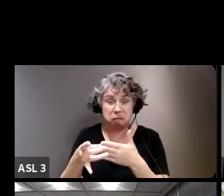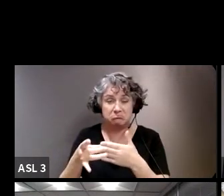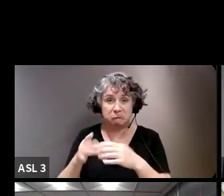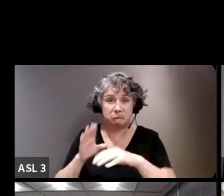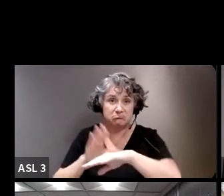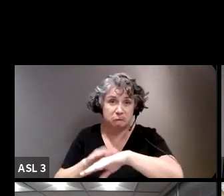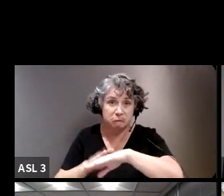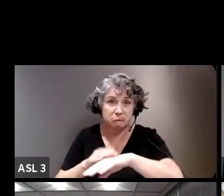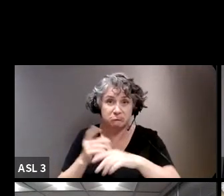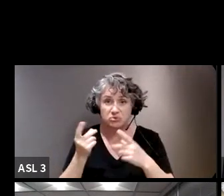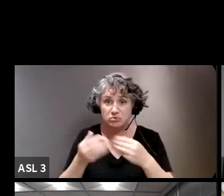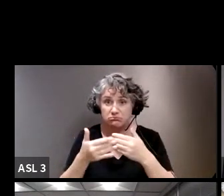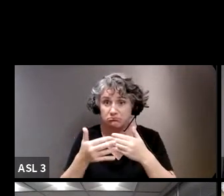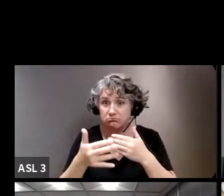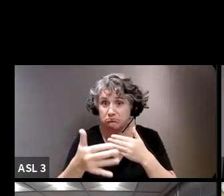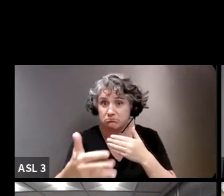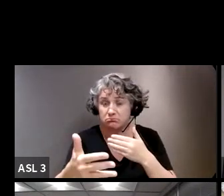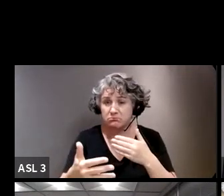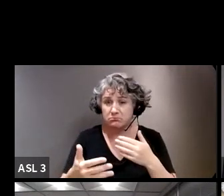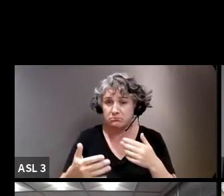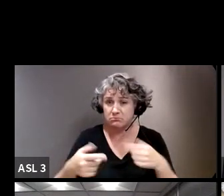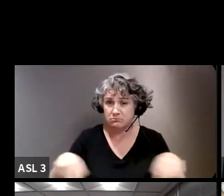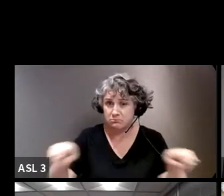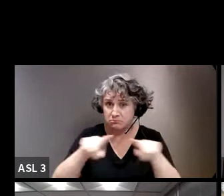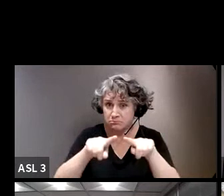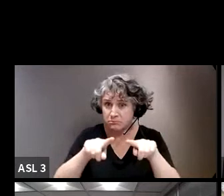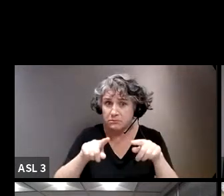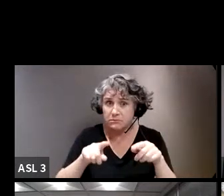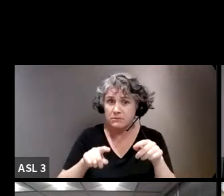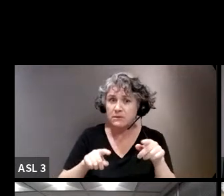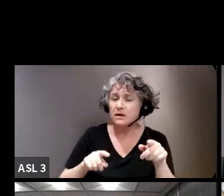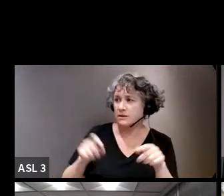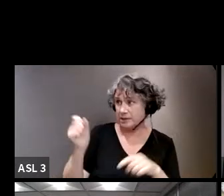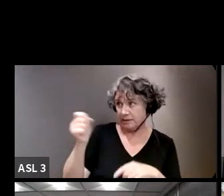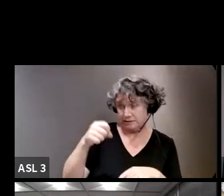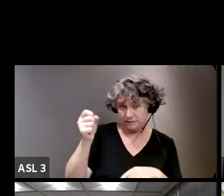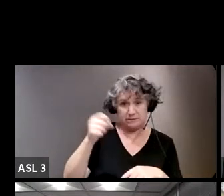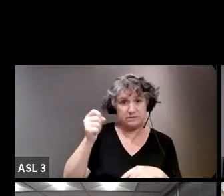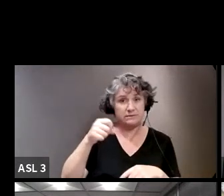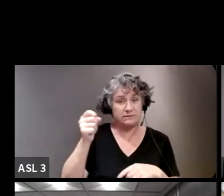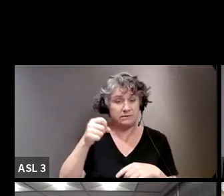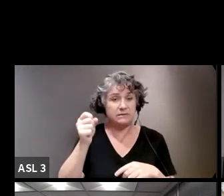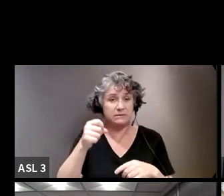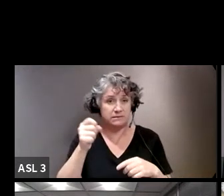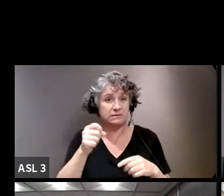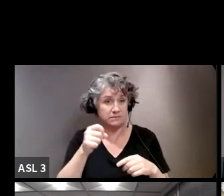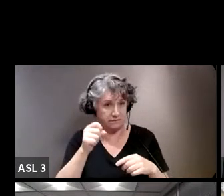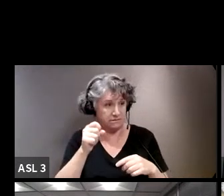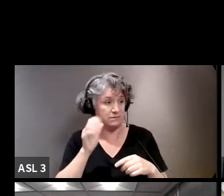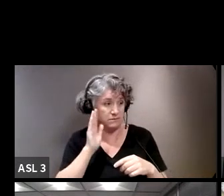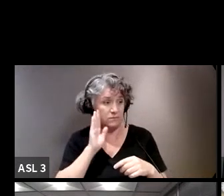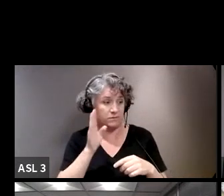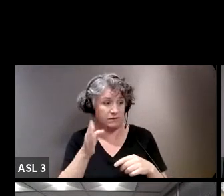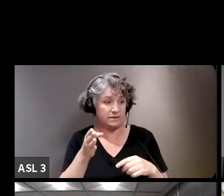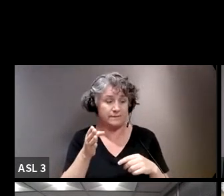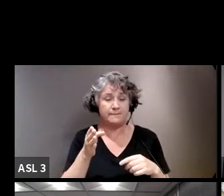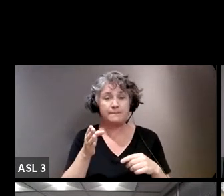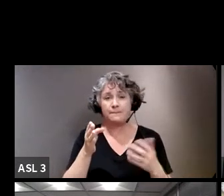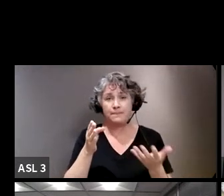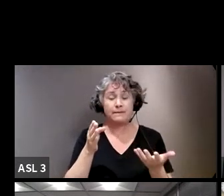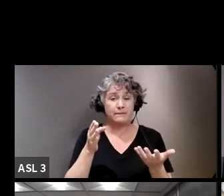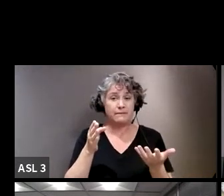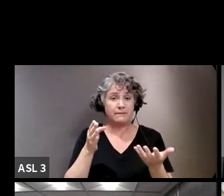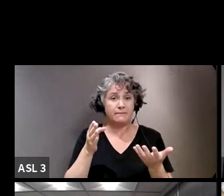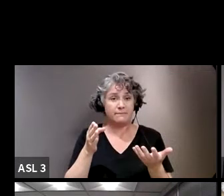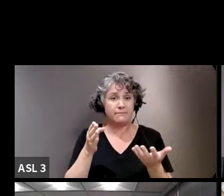uh things that we can do absolutely we we uh will be they actually are part of this